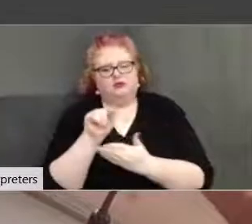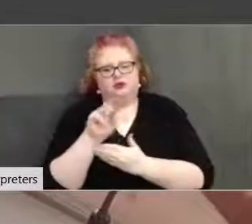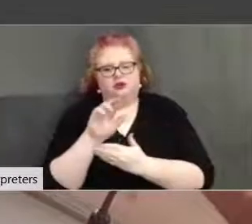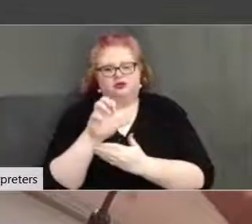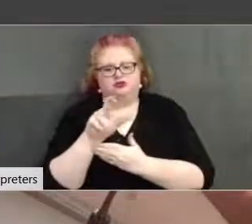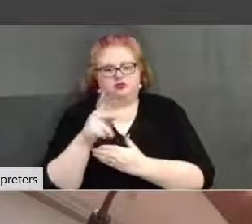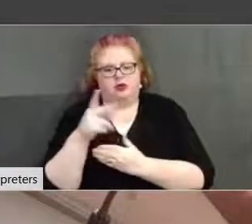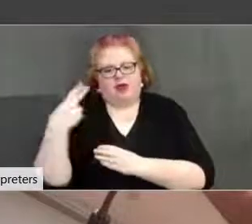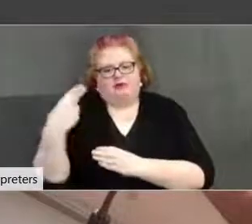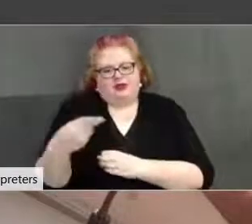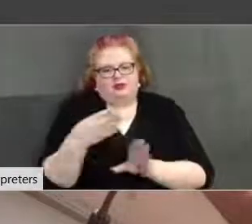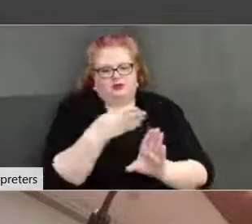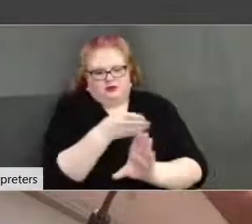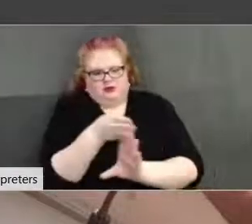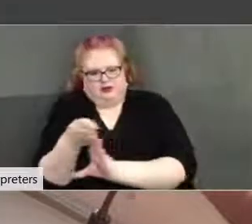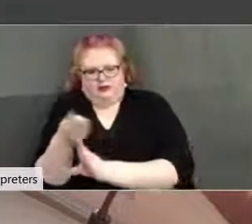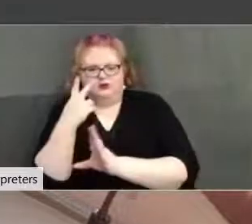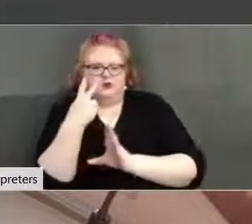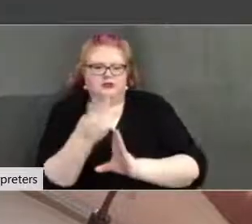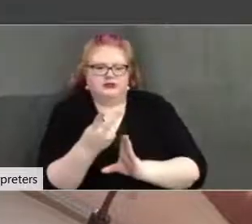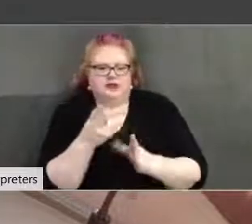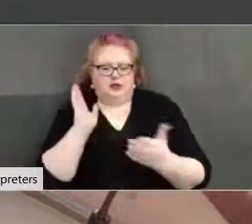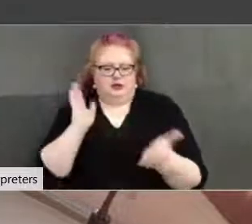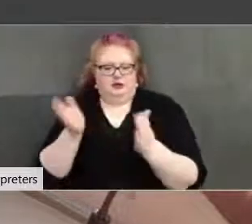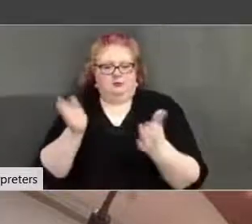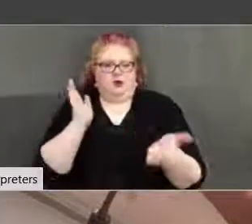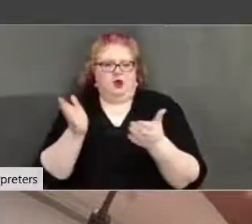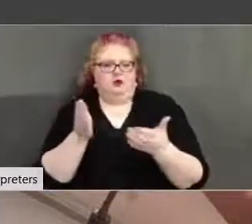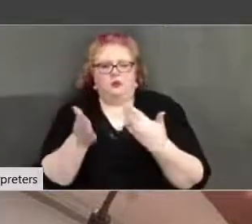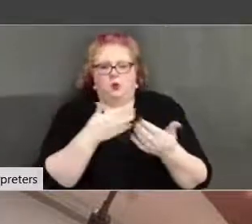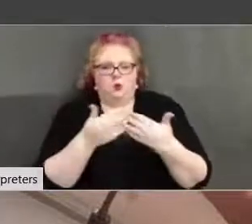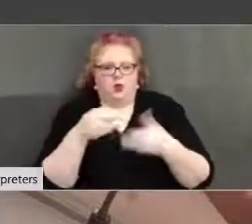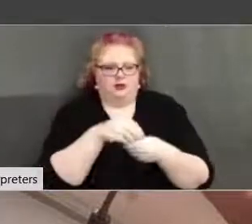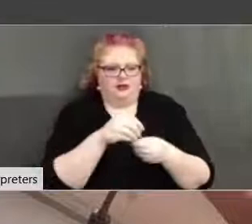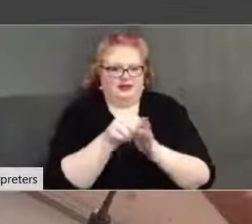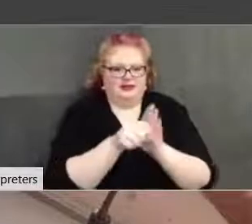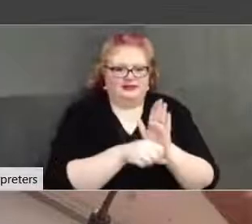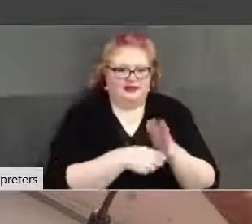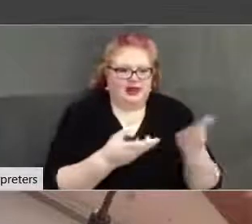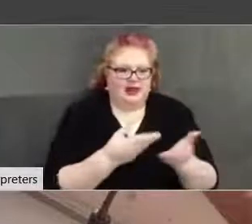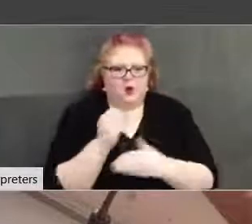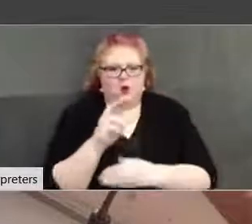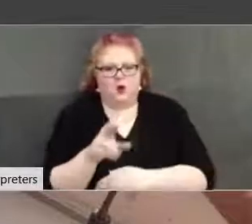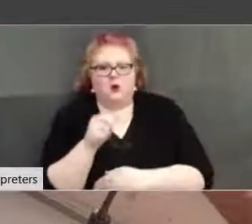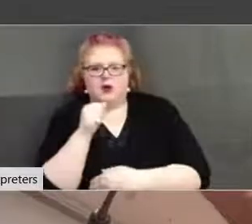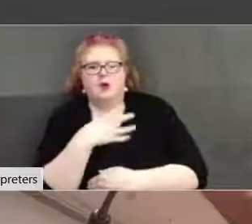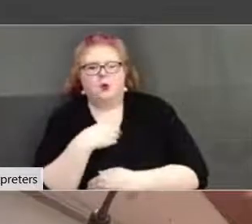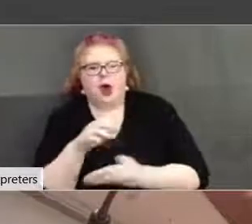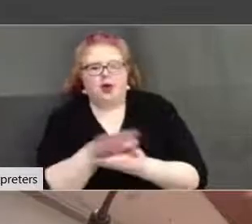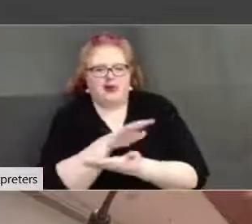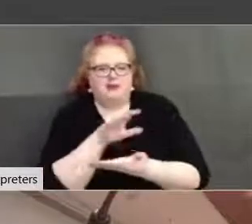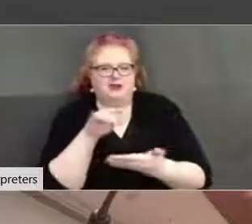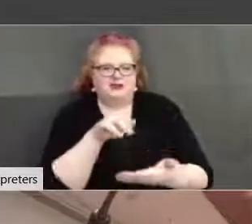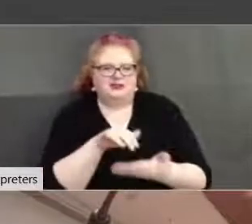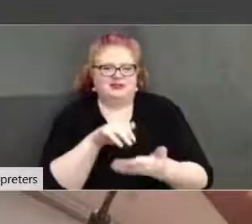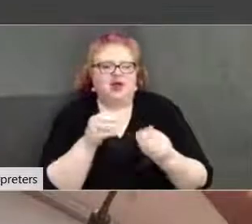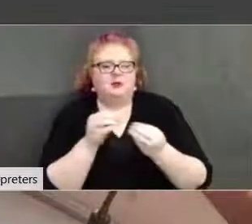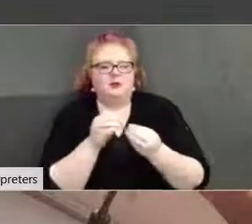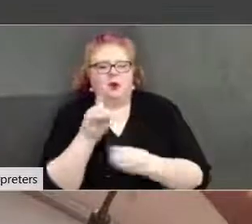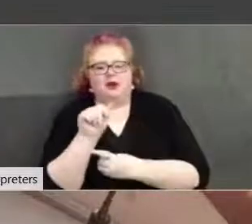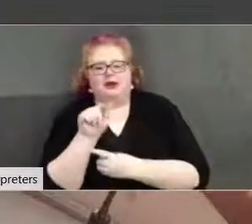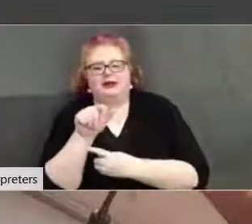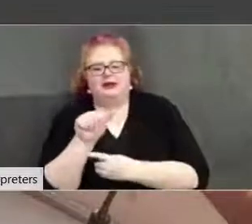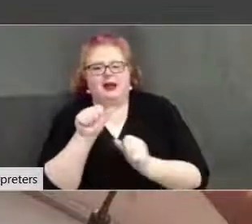from what it sounds like. So whether or not they're here in the state, white paper study, any data that can be gathered, I'd just like a little more information